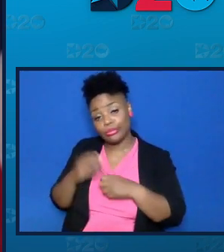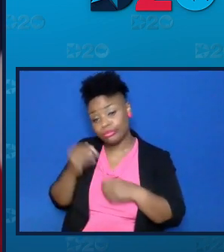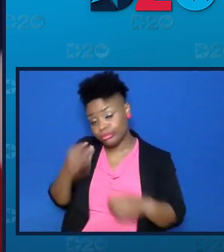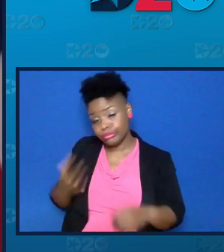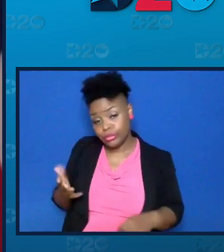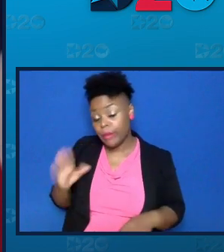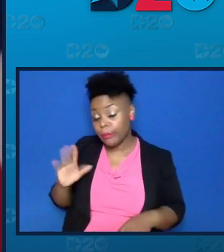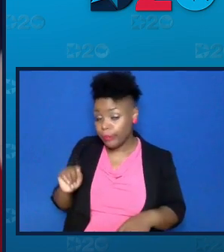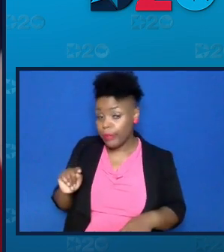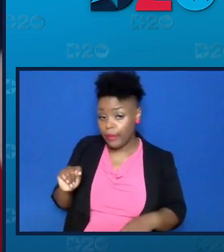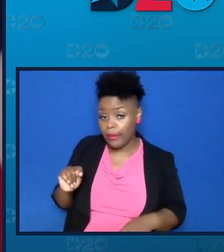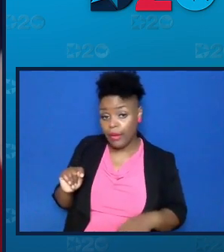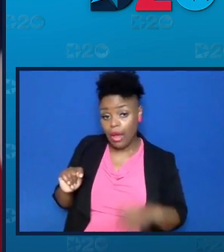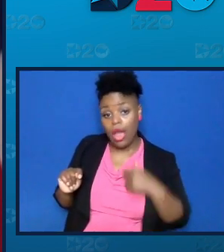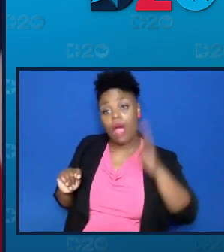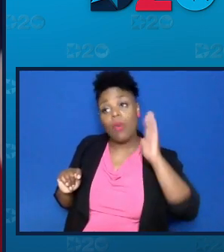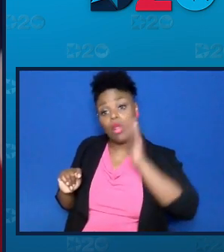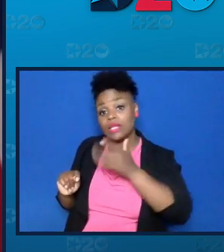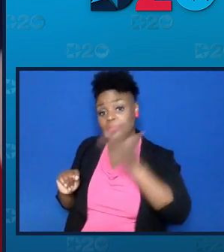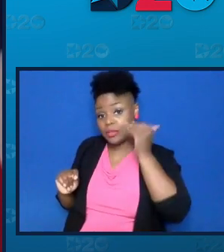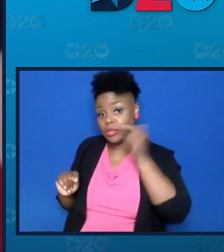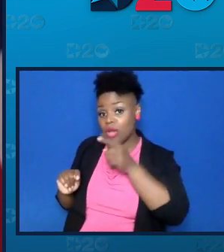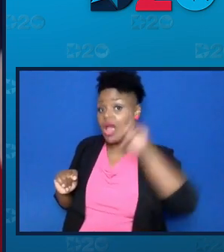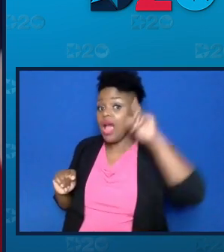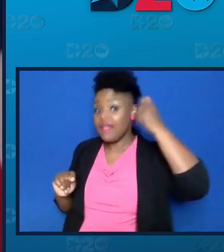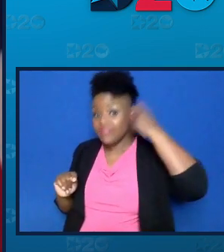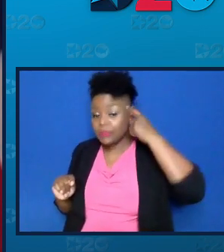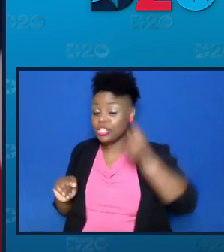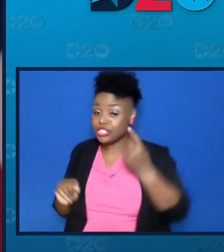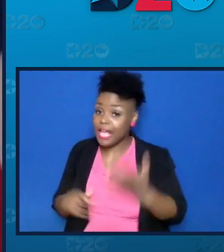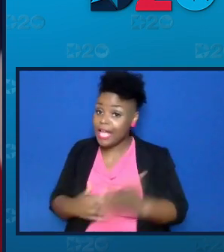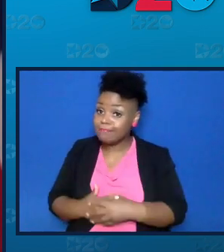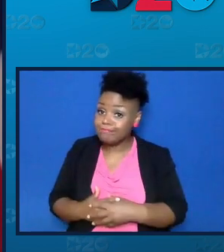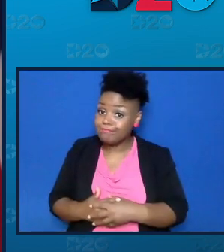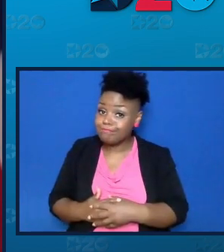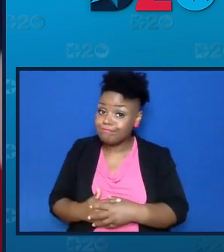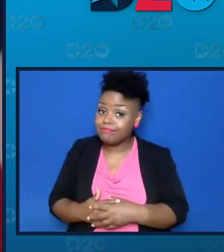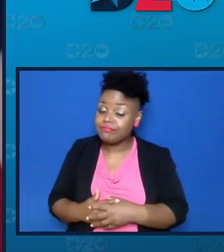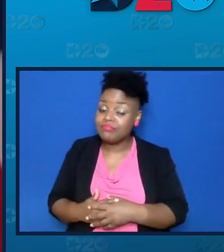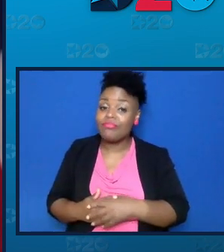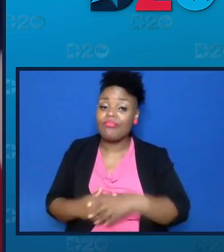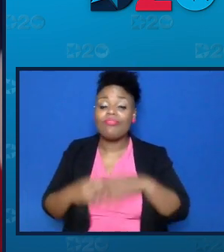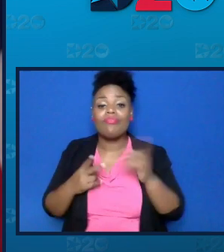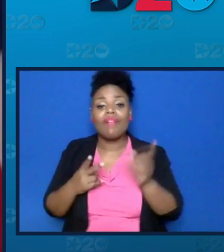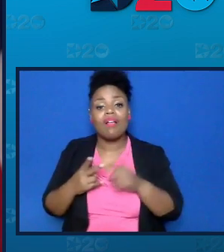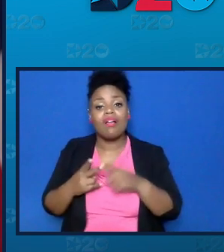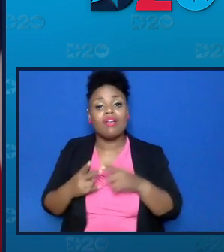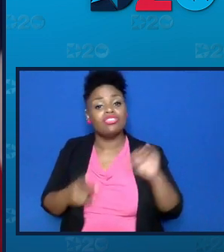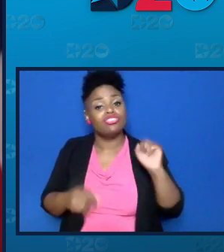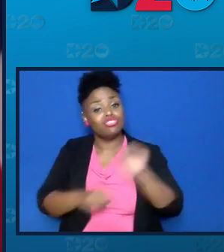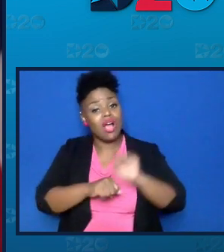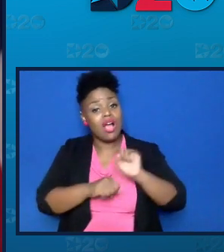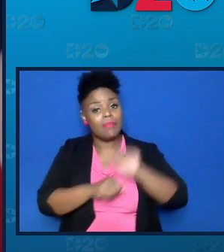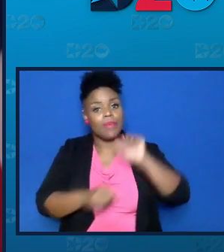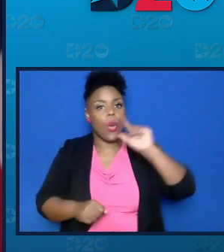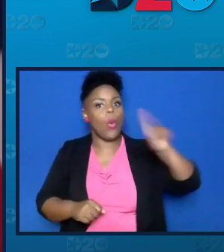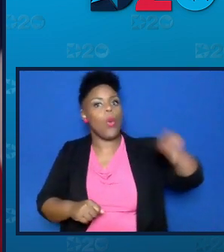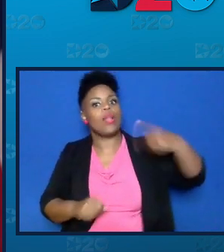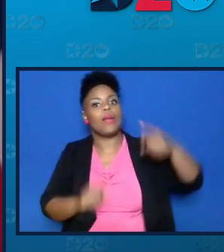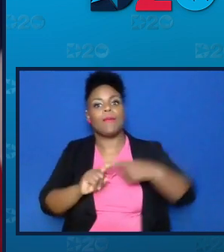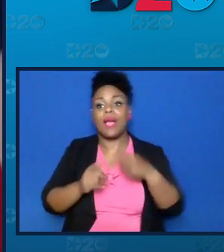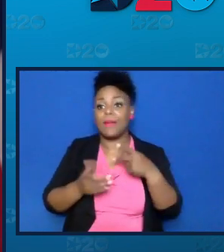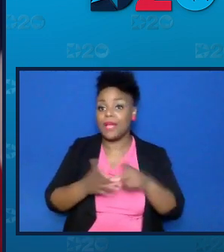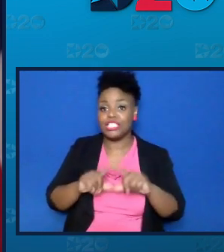And then he'd say, Joey, a job is about a lot more than a paycheck. It's about your dignity. It's